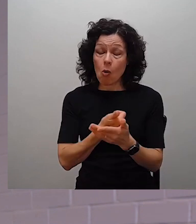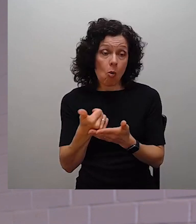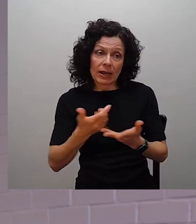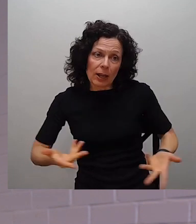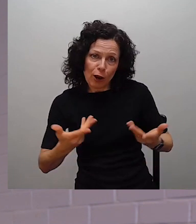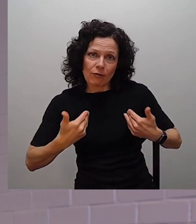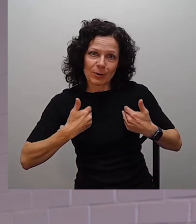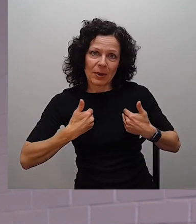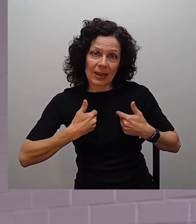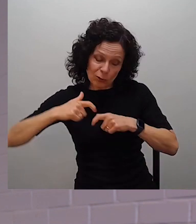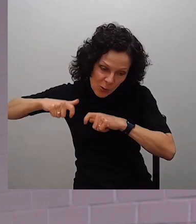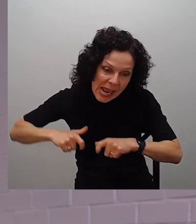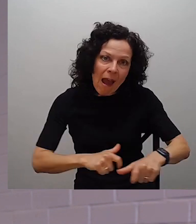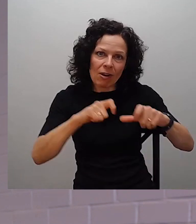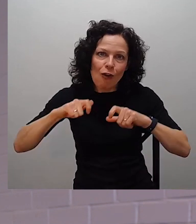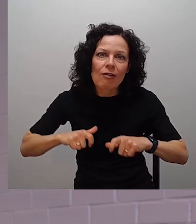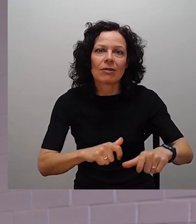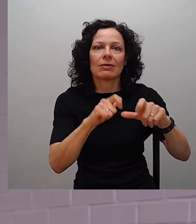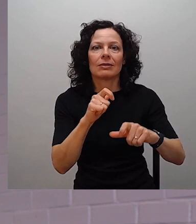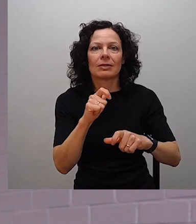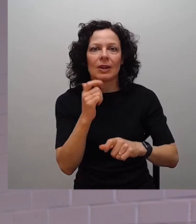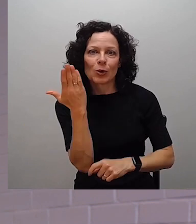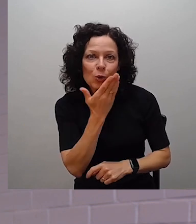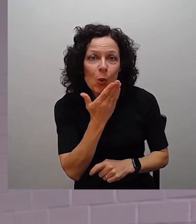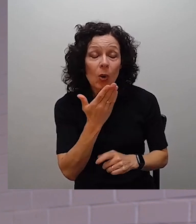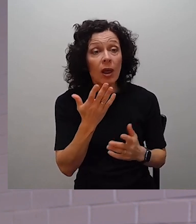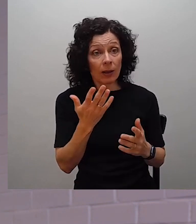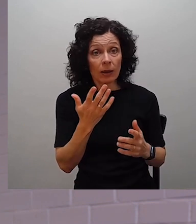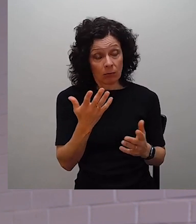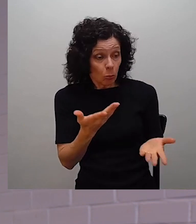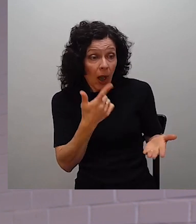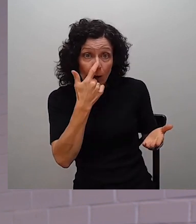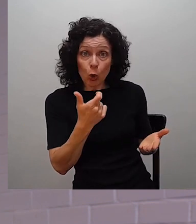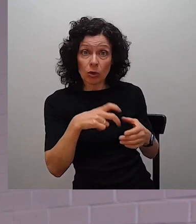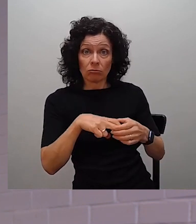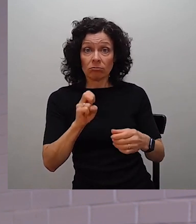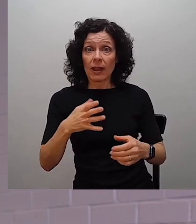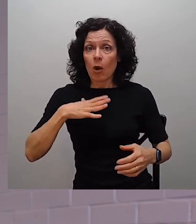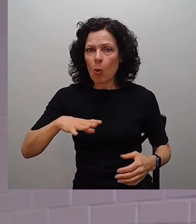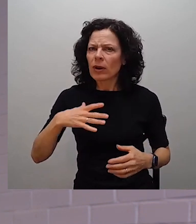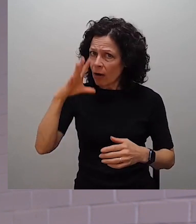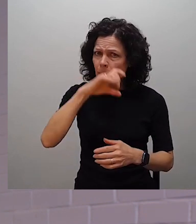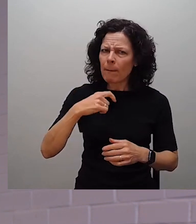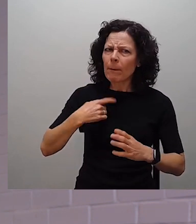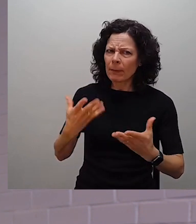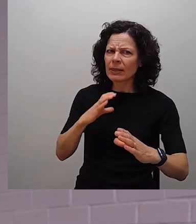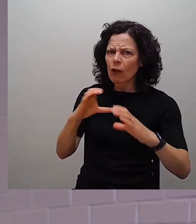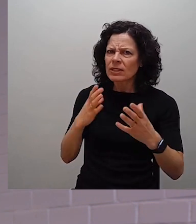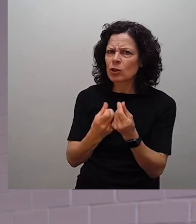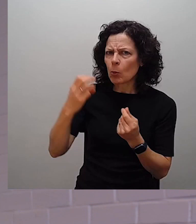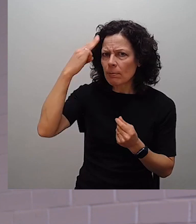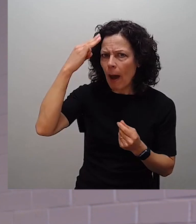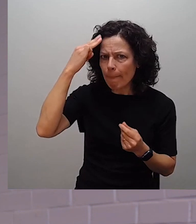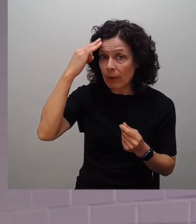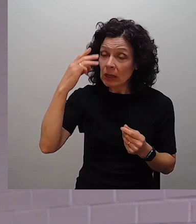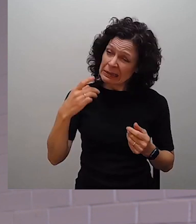me to just carry on. Like you can leave if you want. Because I remember having a conversation with my mum